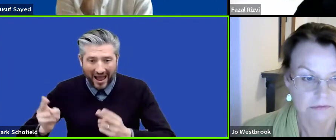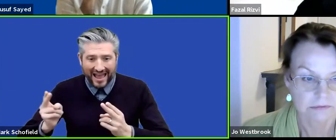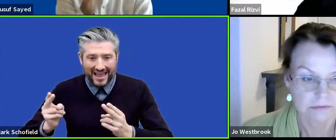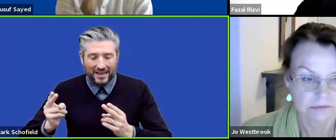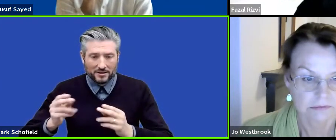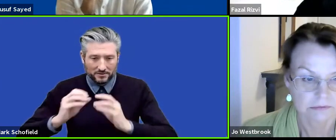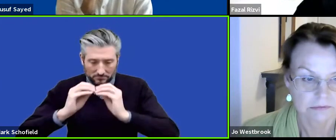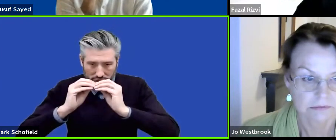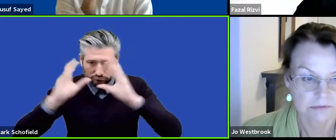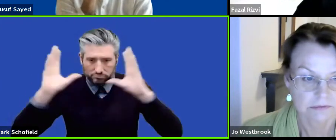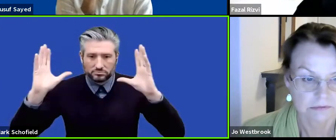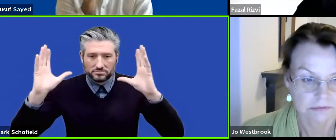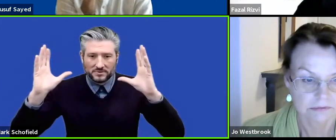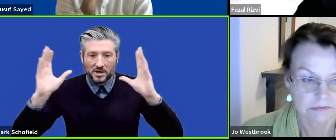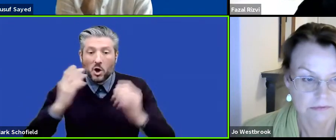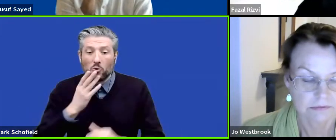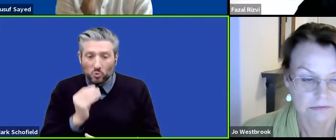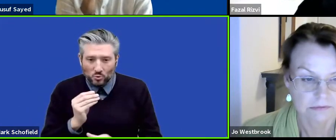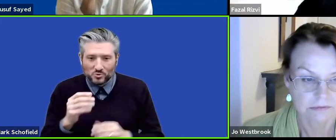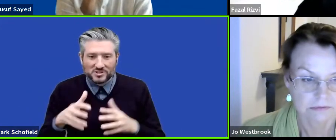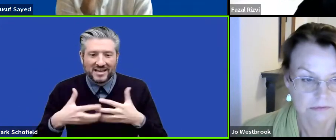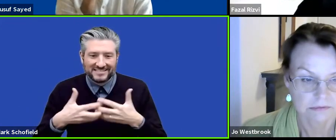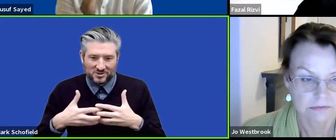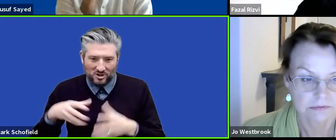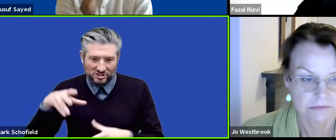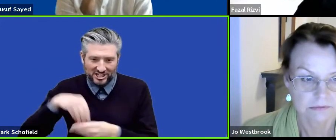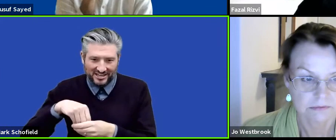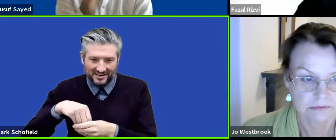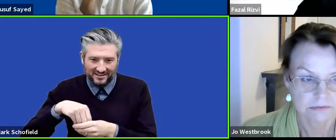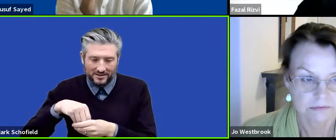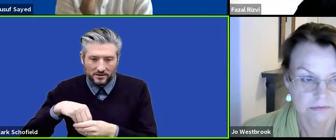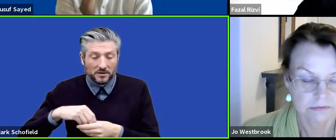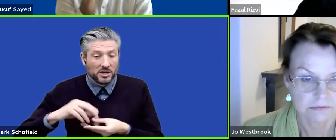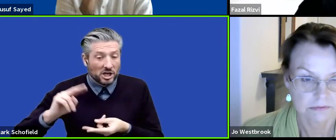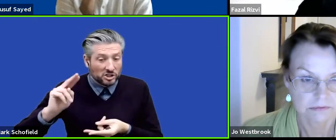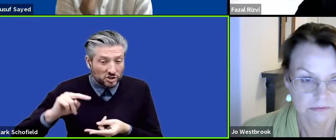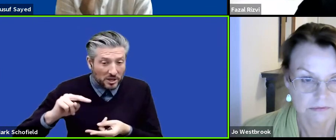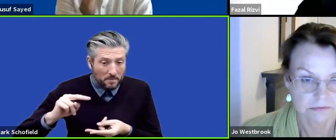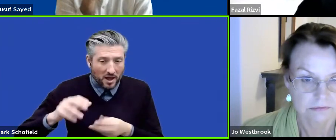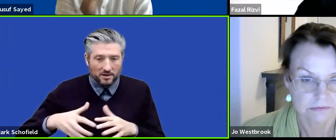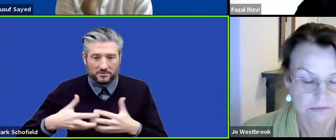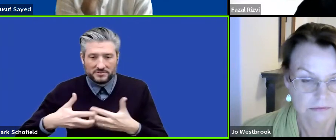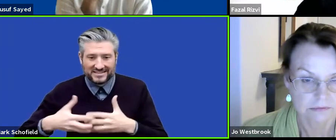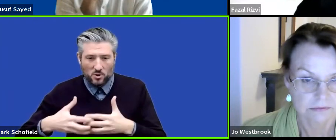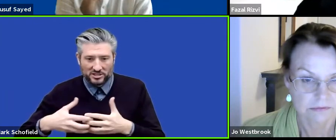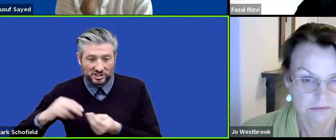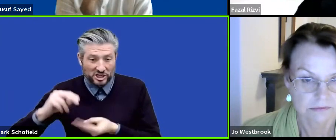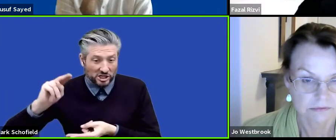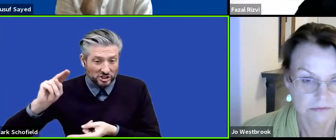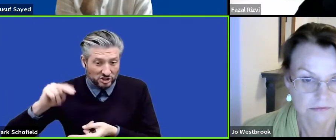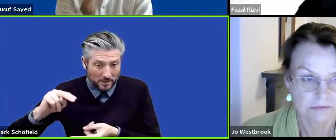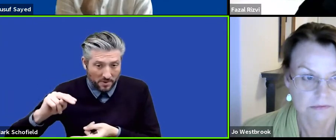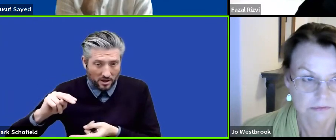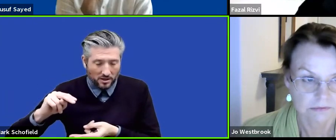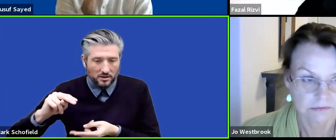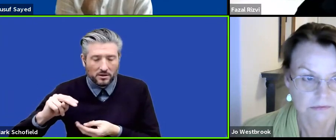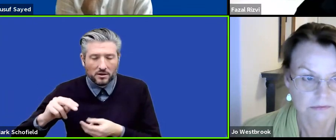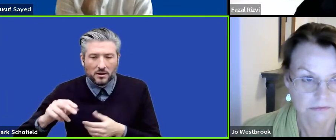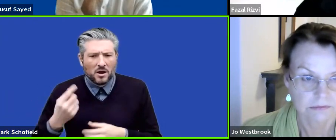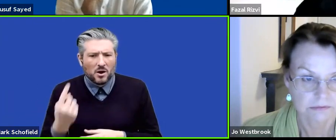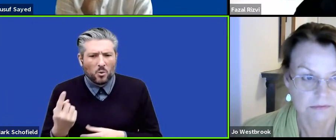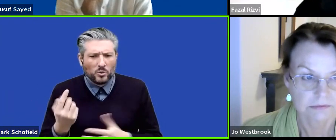with the technology. Cheaper technology that actually doesn't only focus on content